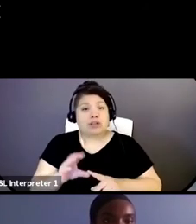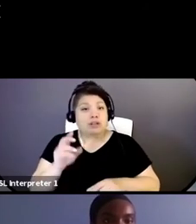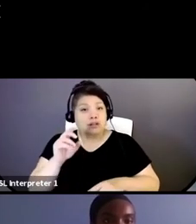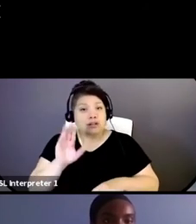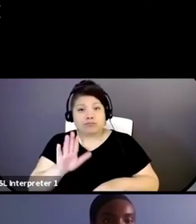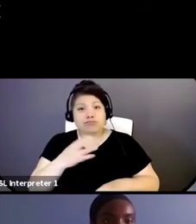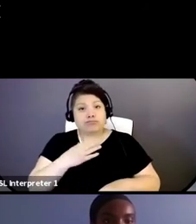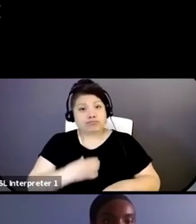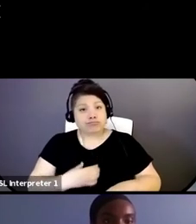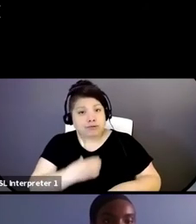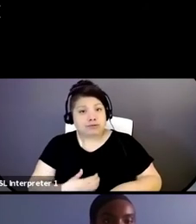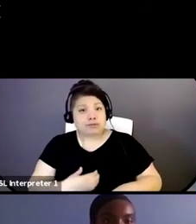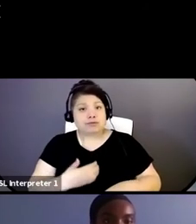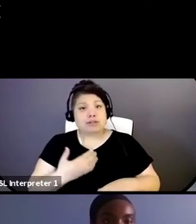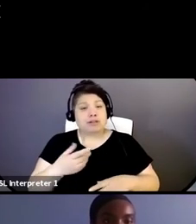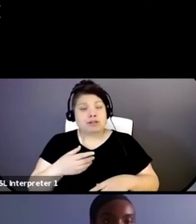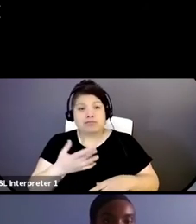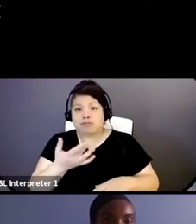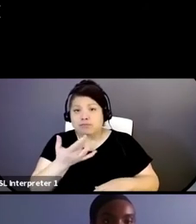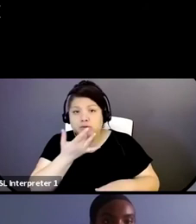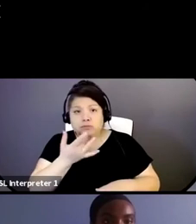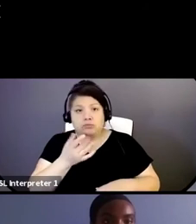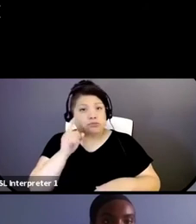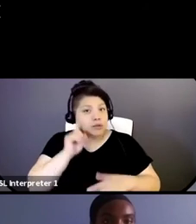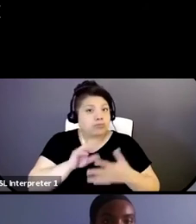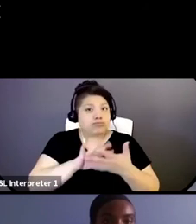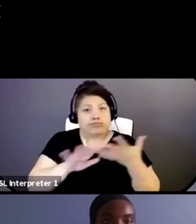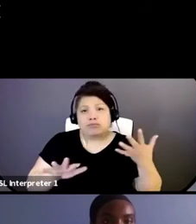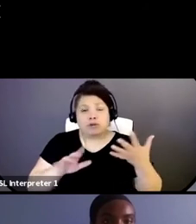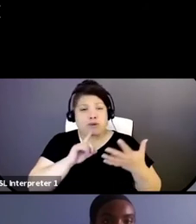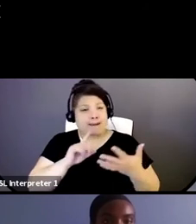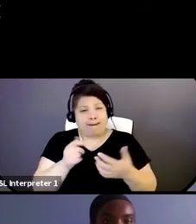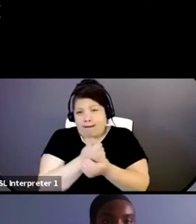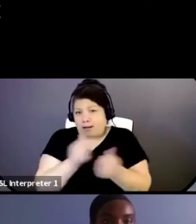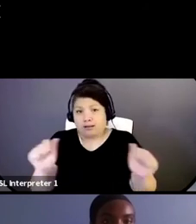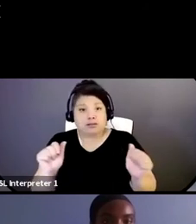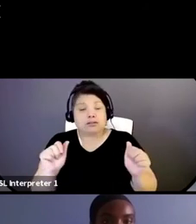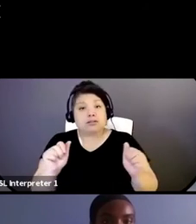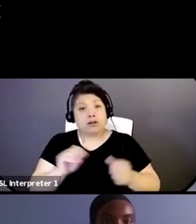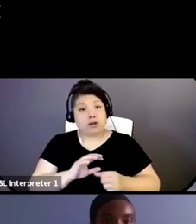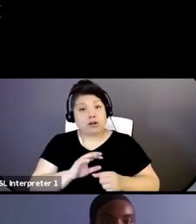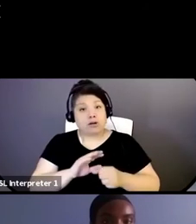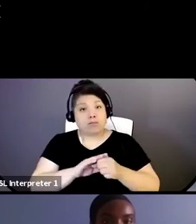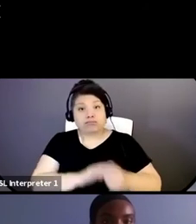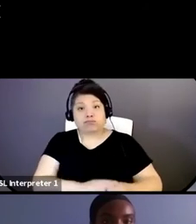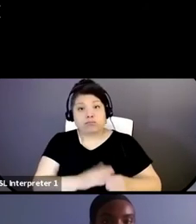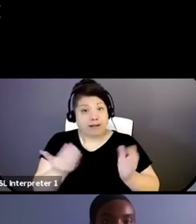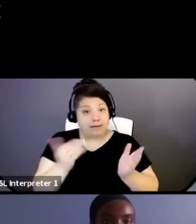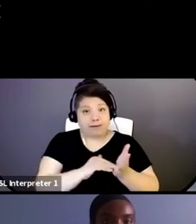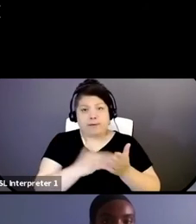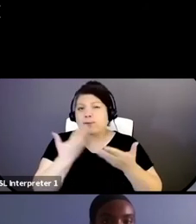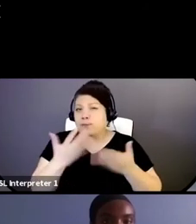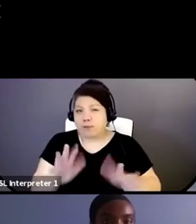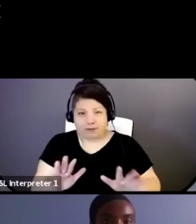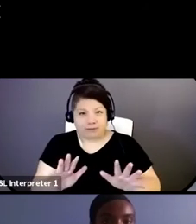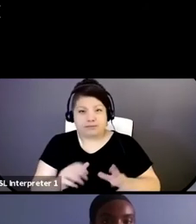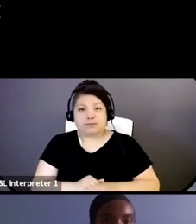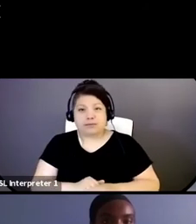sexualities, identities, everything. And to ensure that they have what they need in